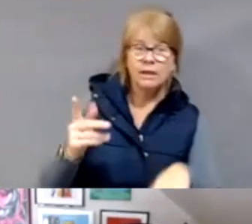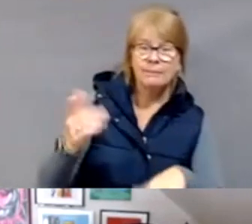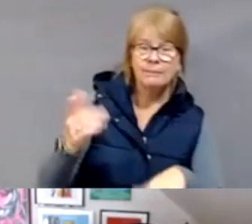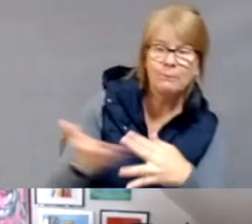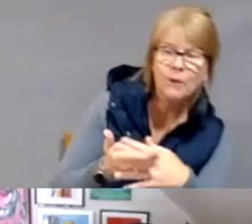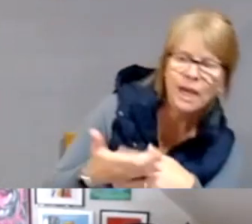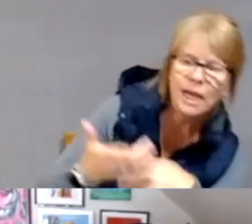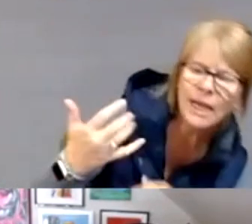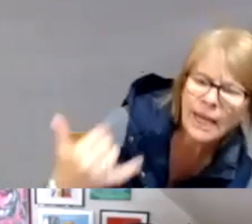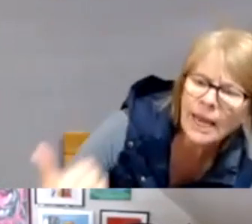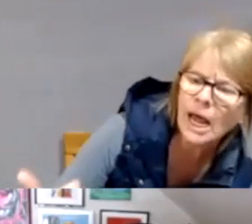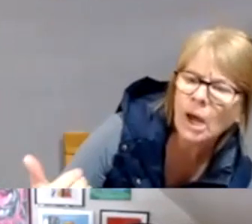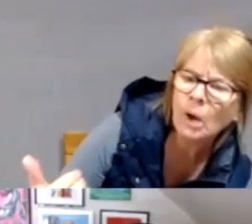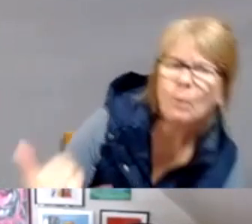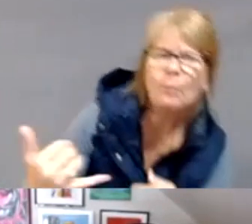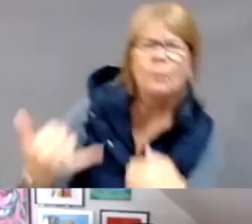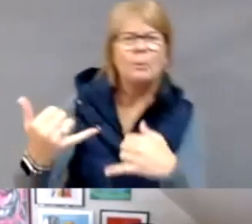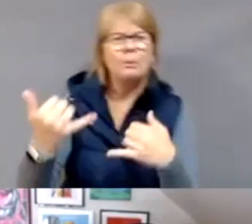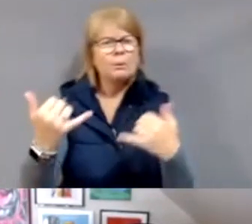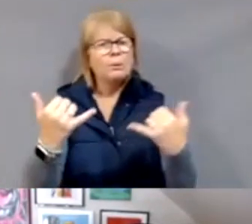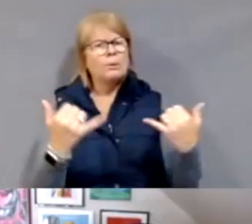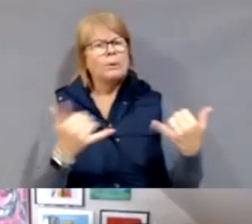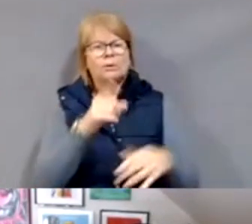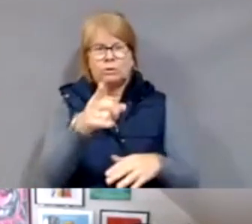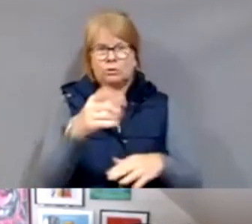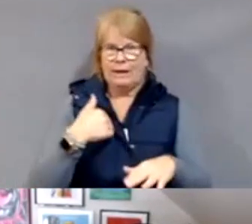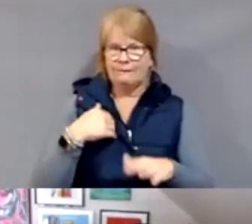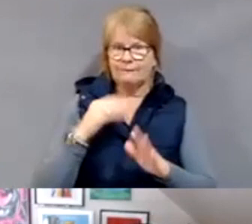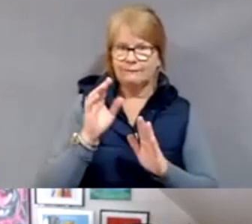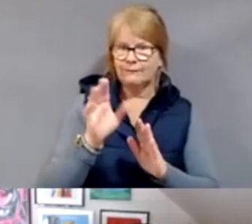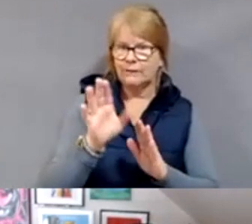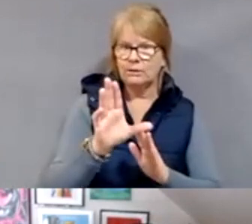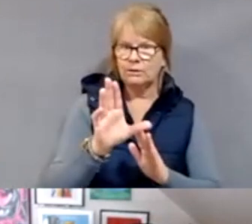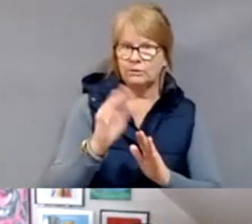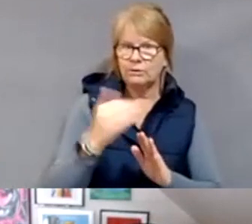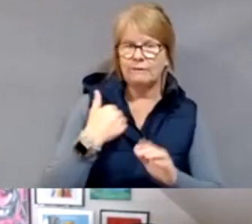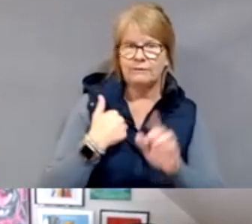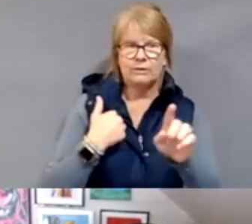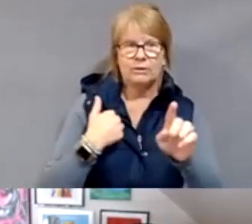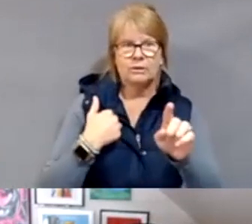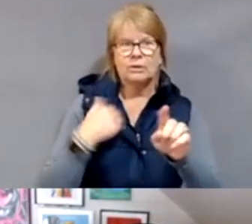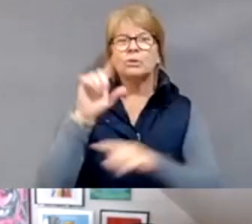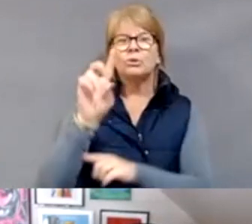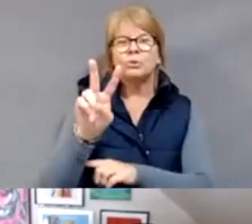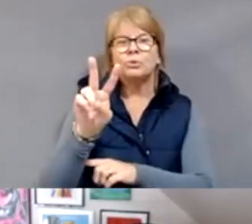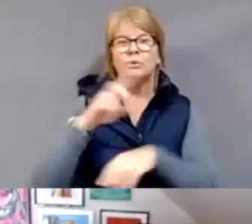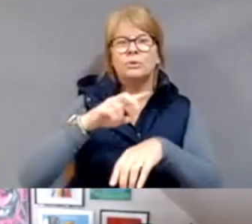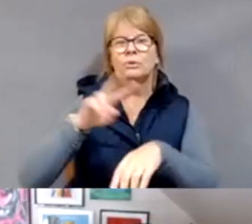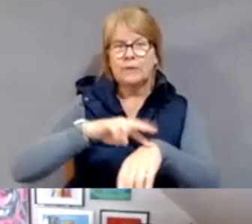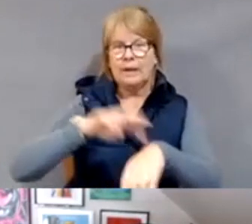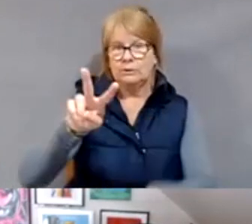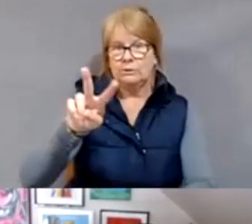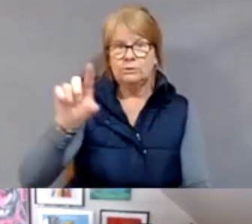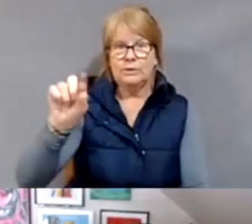break now? I can't remember. You About had 10 minutes. Yeah, Sure. you had a break at 2:20 on your